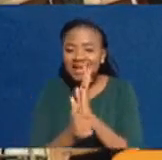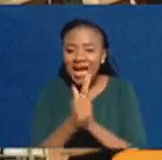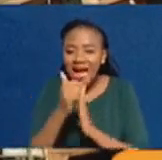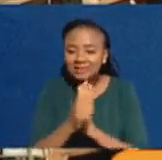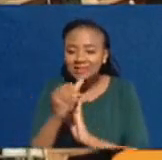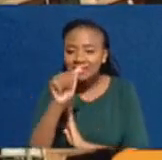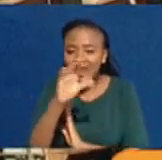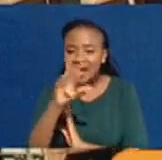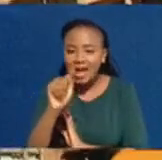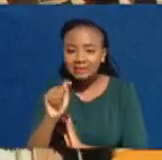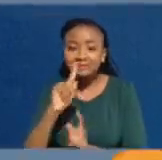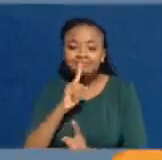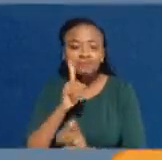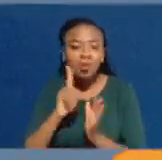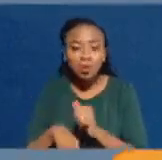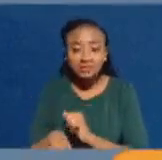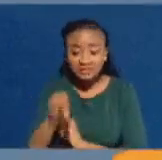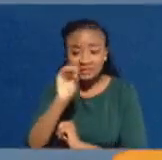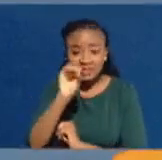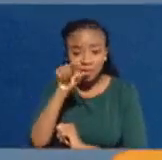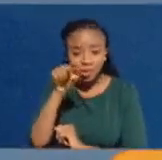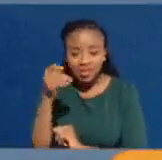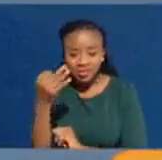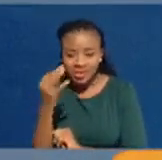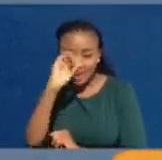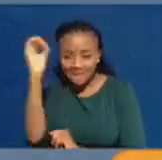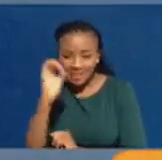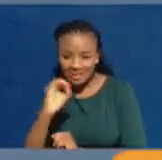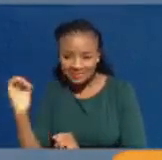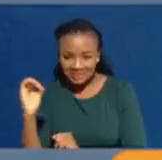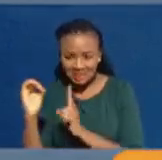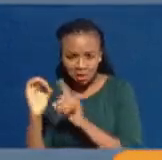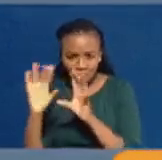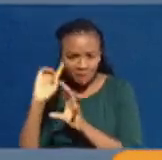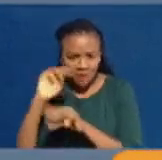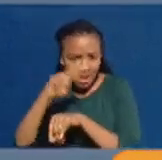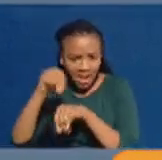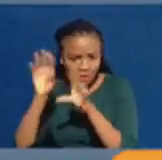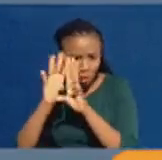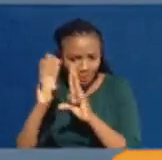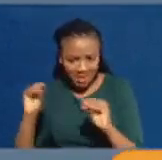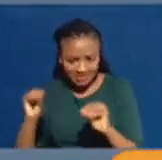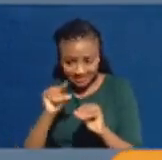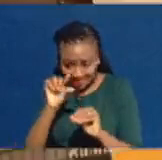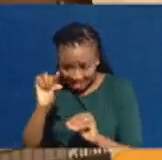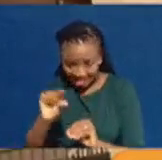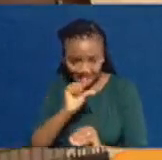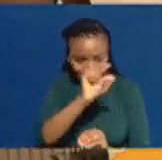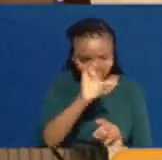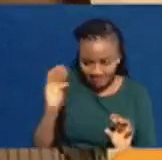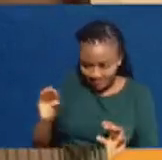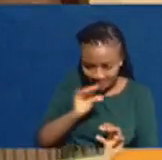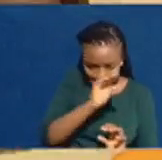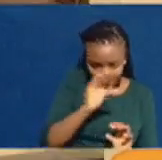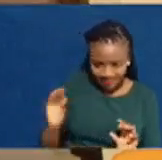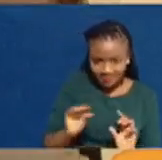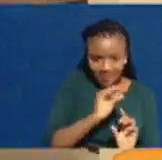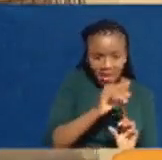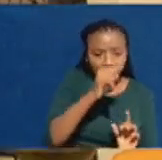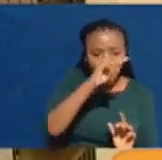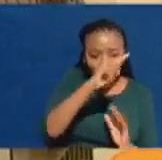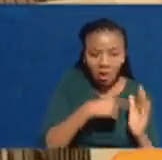aside 0.3% of the national government revenue to finance activities of political parties. Nearly 50 political